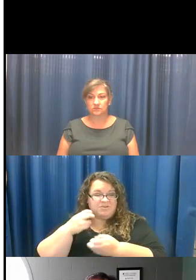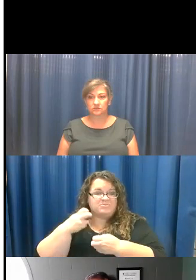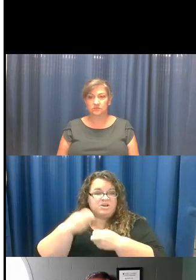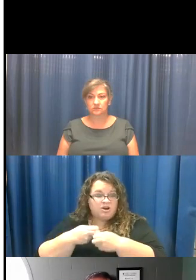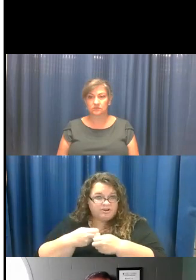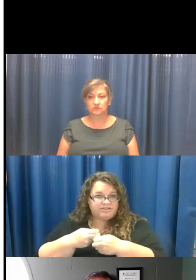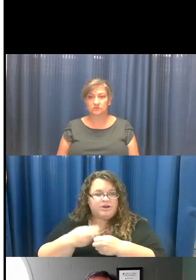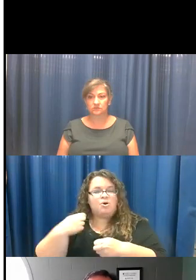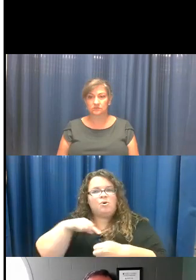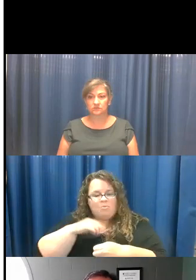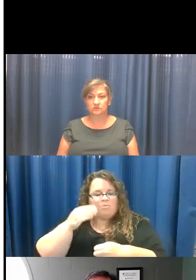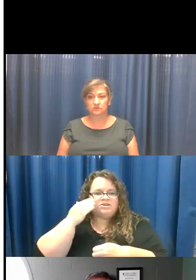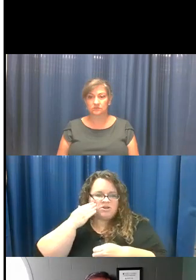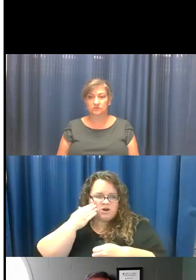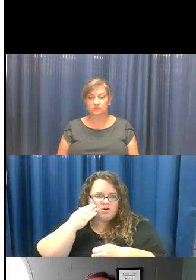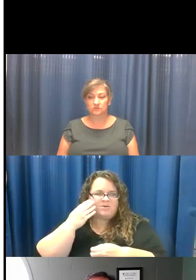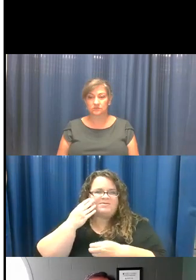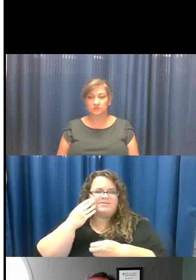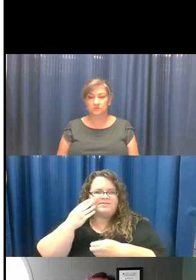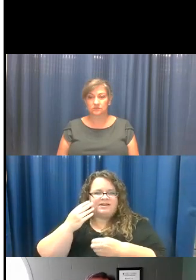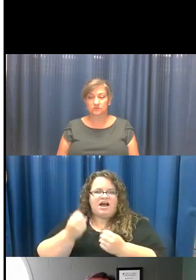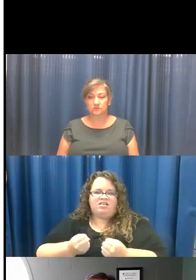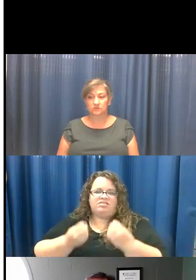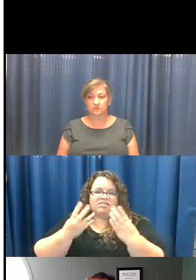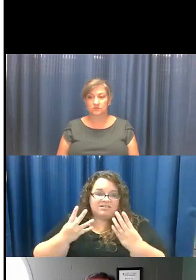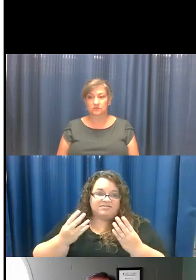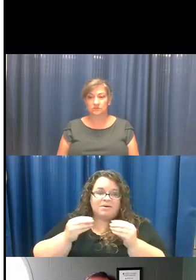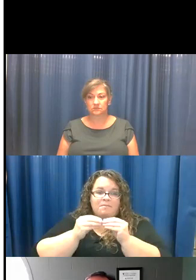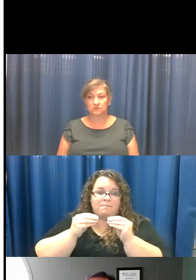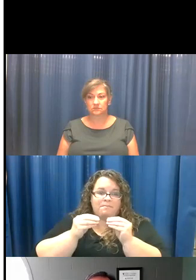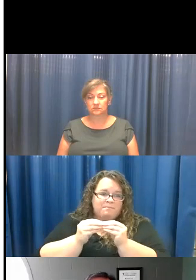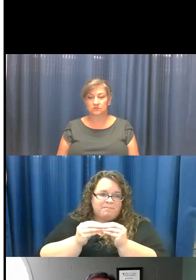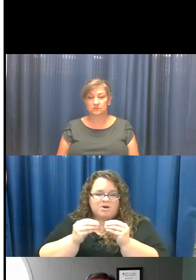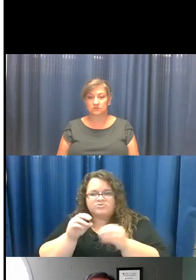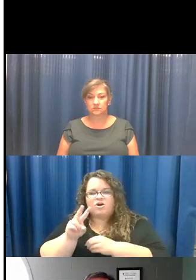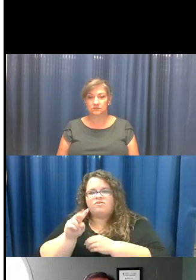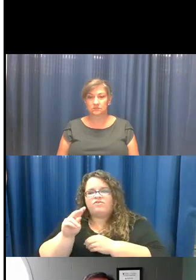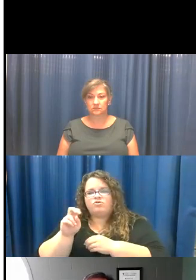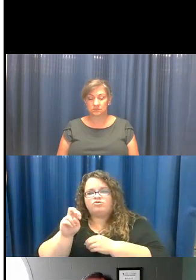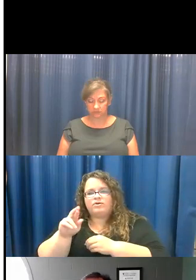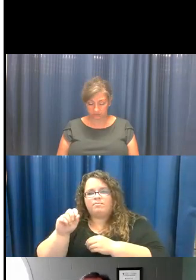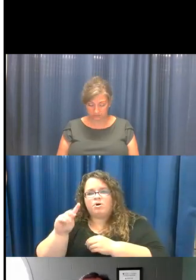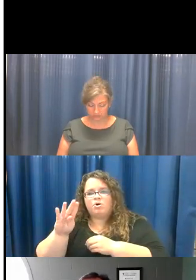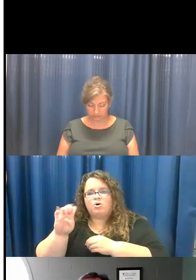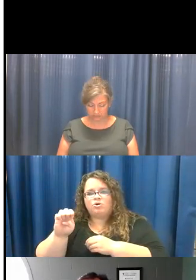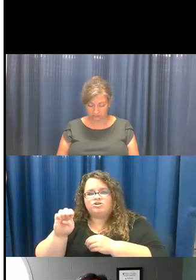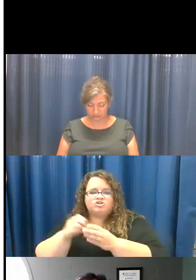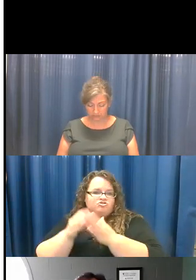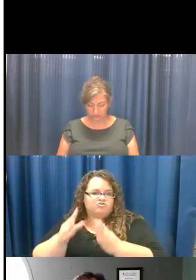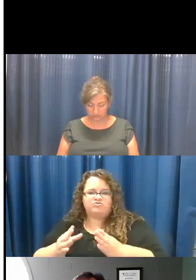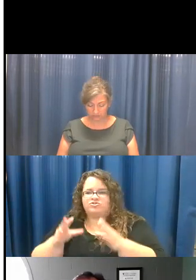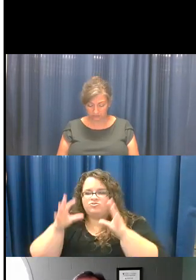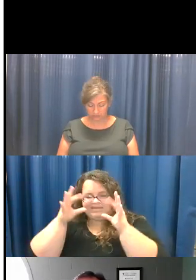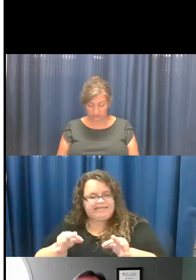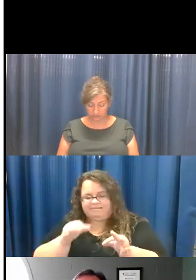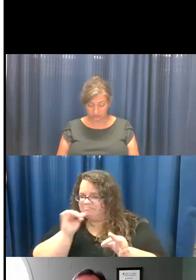know we lost a lot of our most vulnerable students who chose just simply not to attend. This morning,